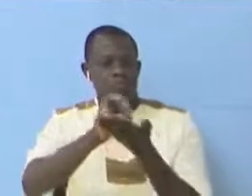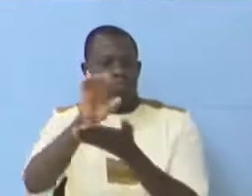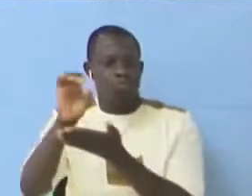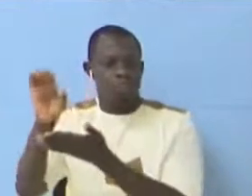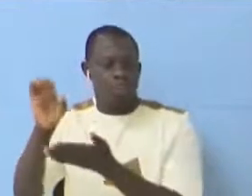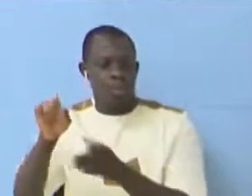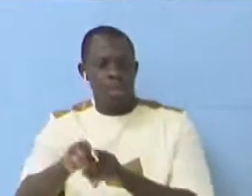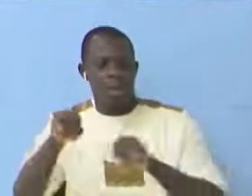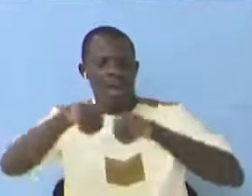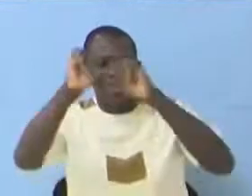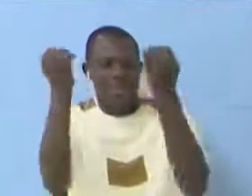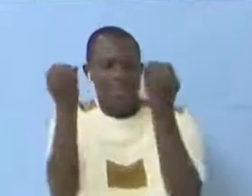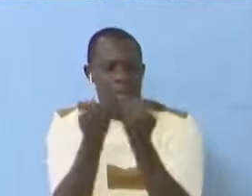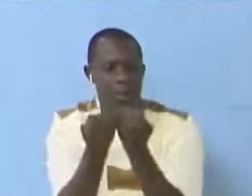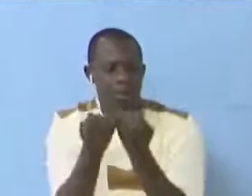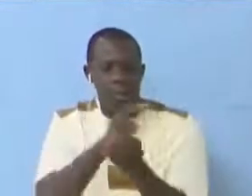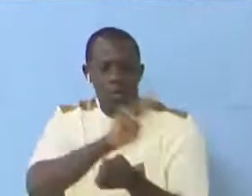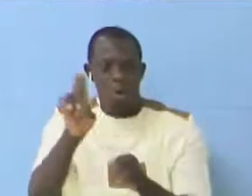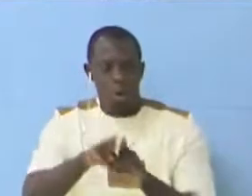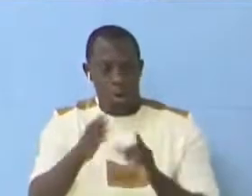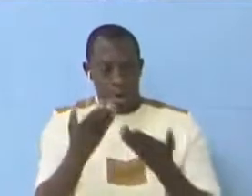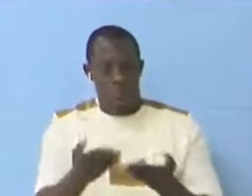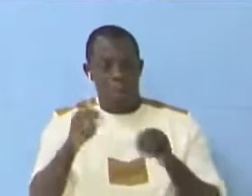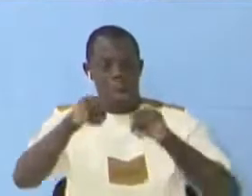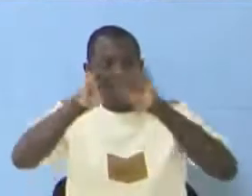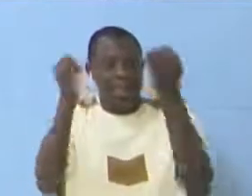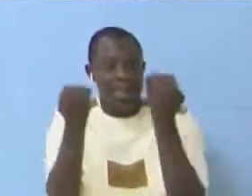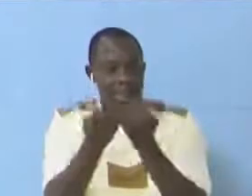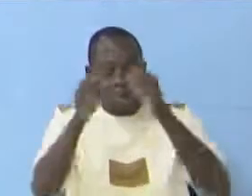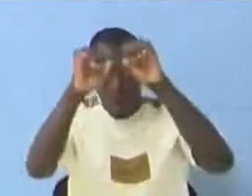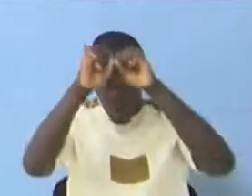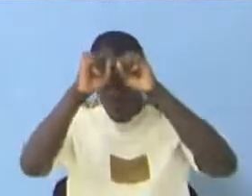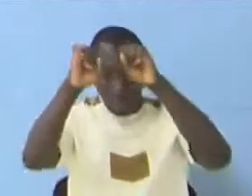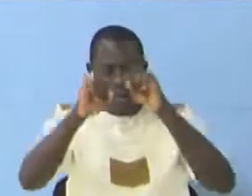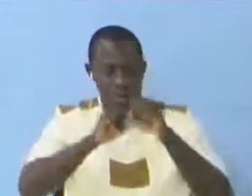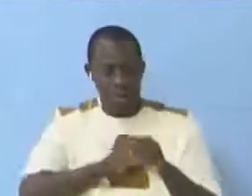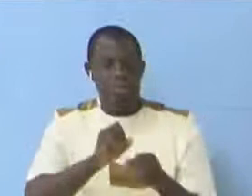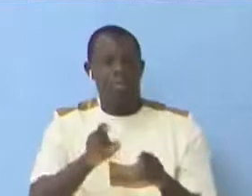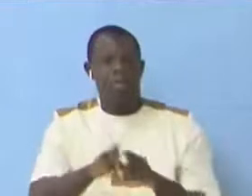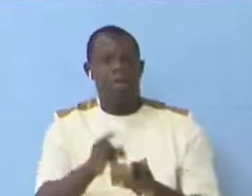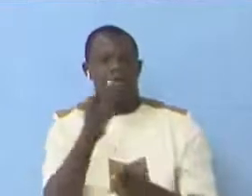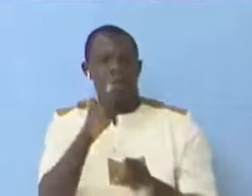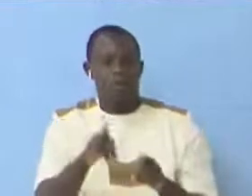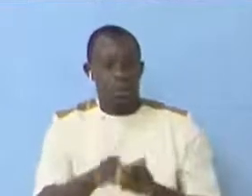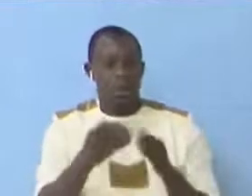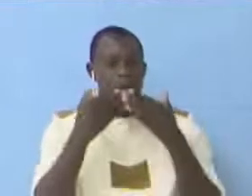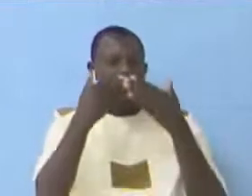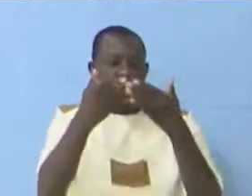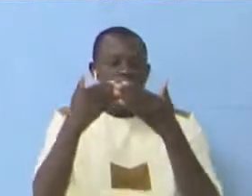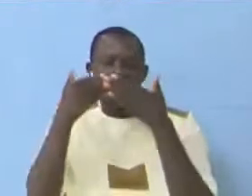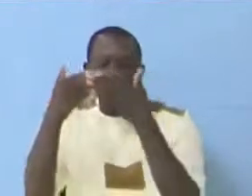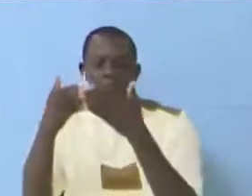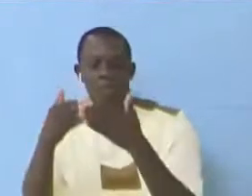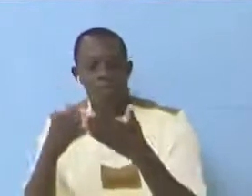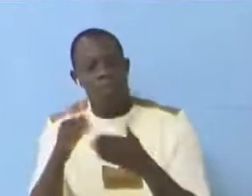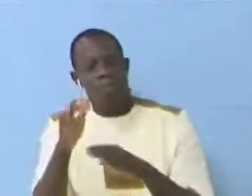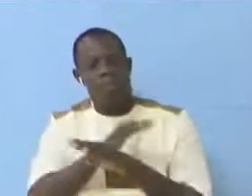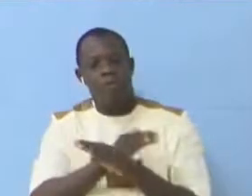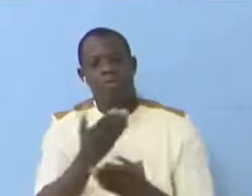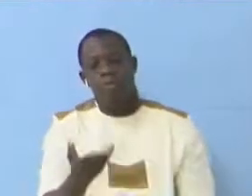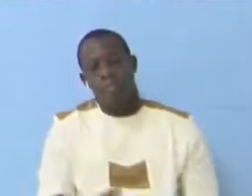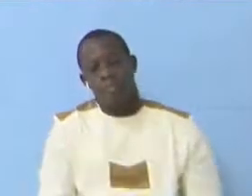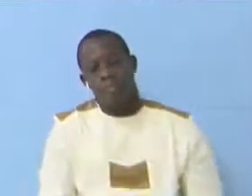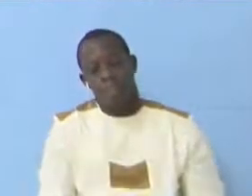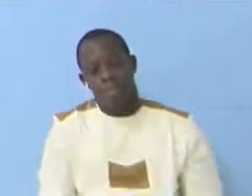executive feeding the agency. Ndare nag ñi nga xam ne ñun la buntu liggéeykaay bi daan joxe ñoom bataaxel mu jege sax bataaxel bi ñoom ñoo ko daan mujjee jox buntu